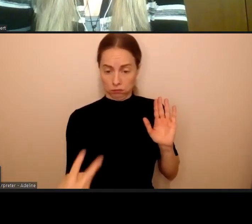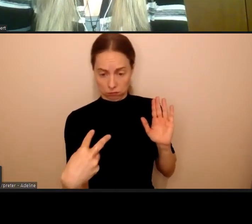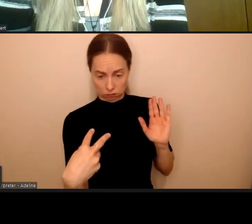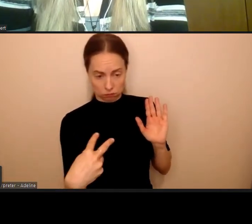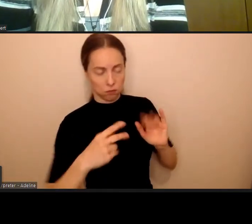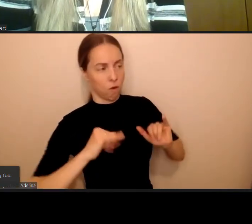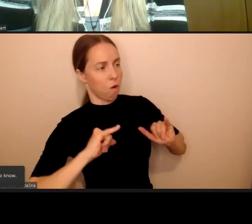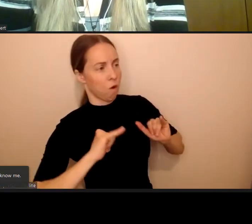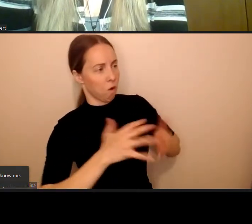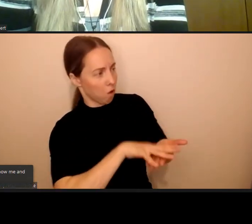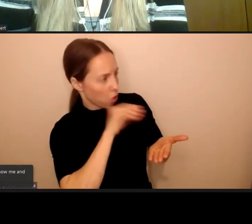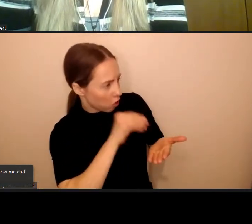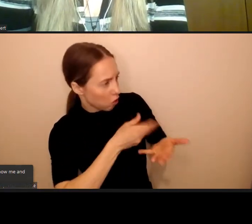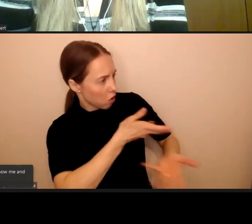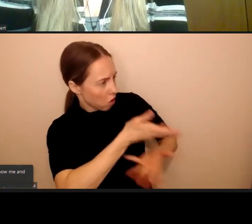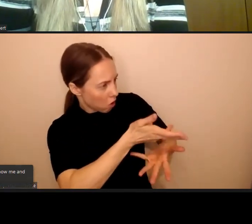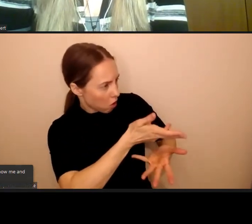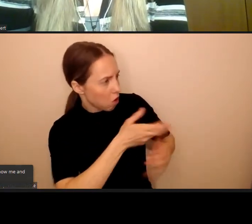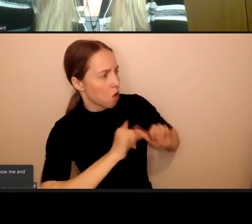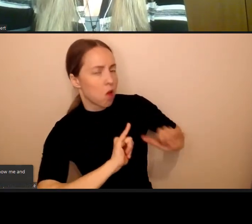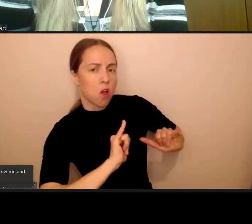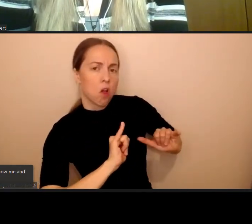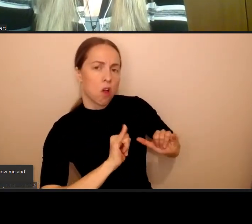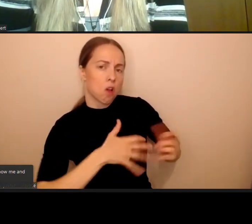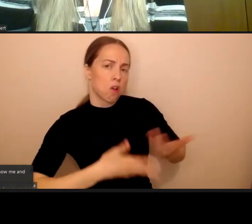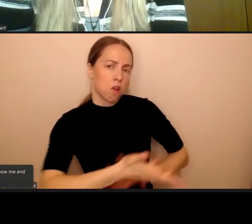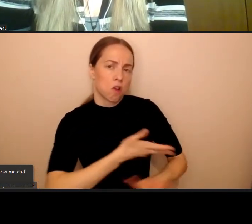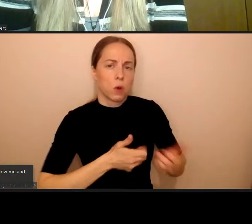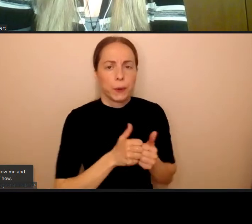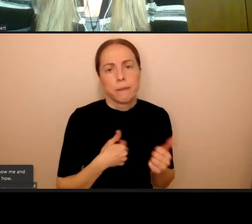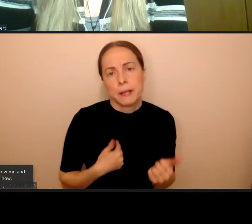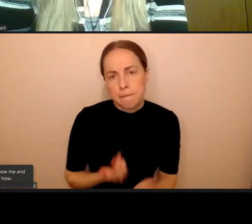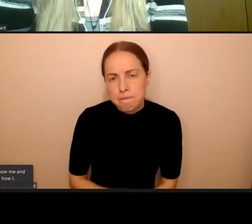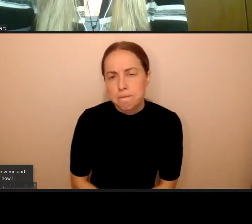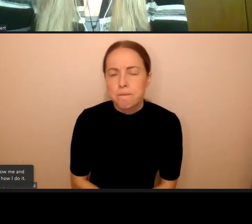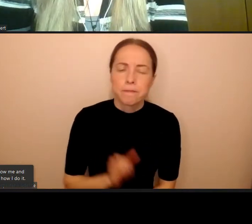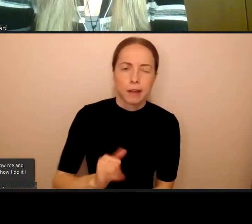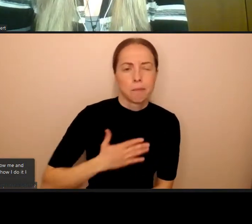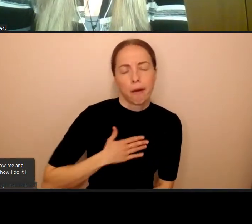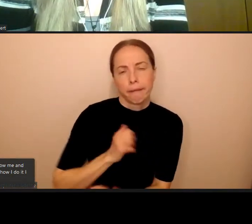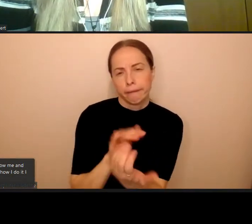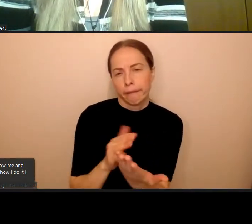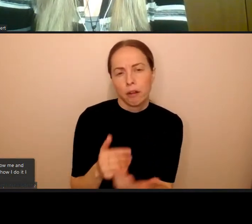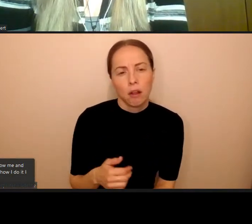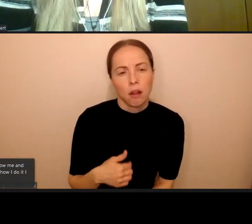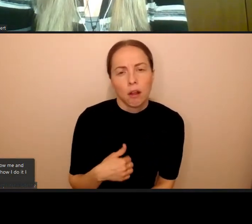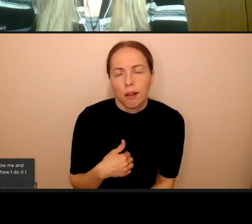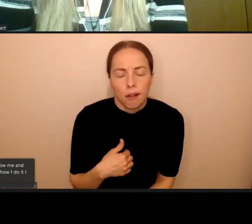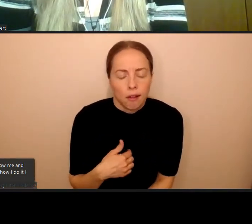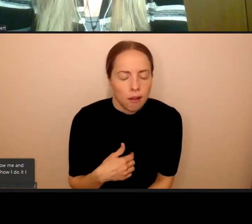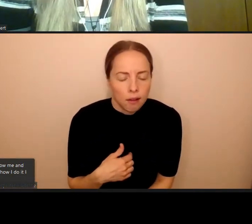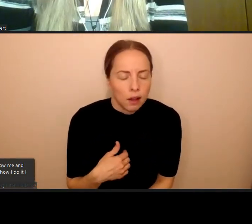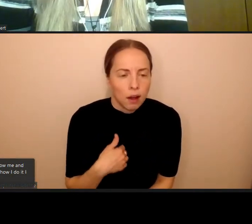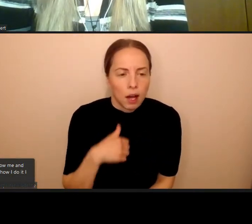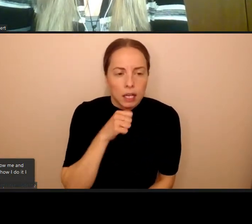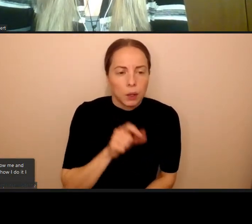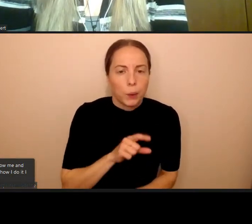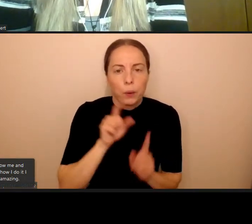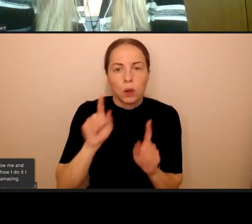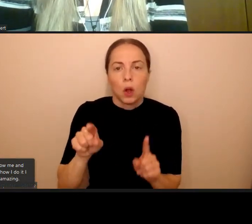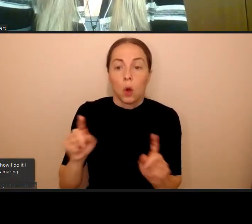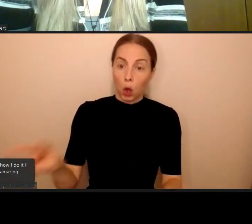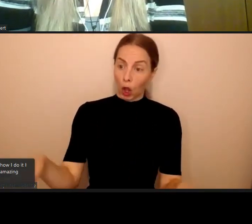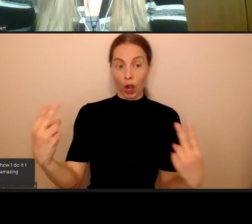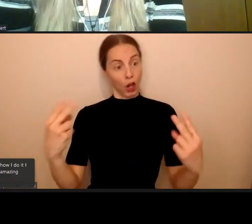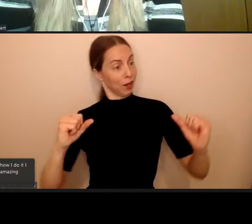interacting and getting to know me and being around me. So that's kind of how I do it. I don't go out to be the look at the amazing blind